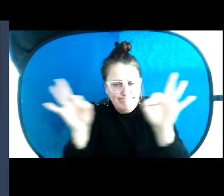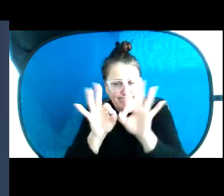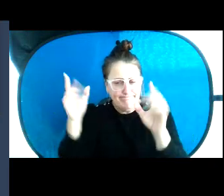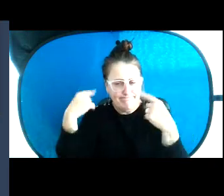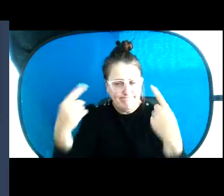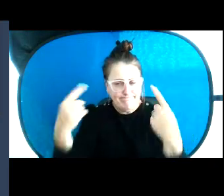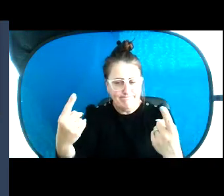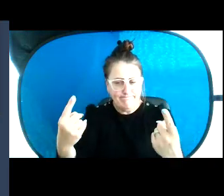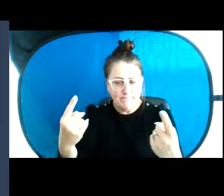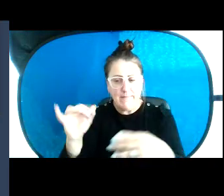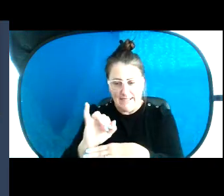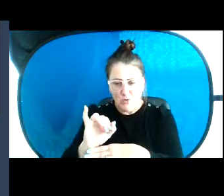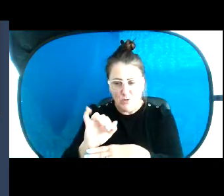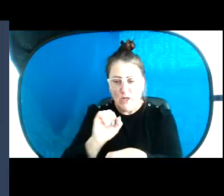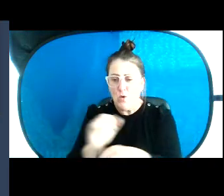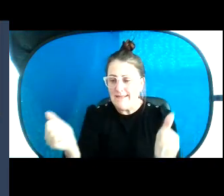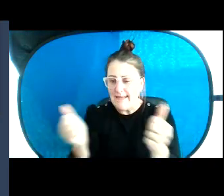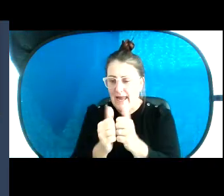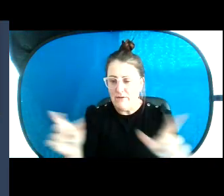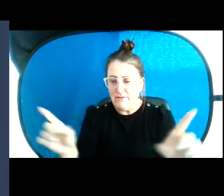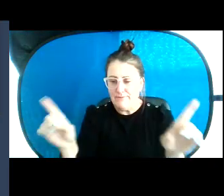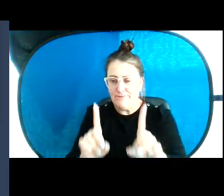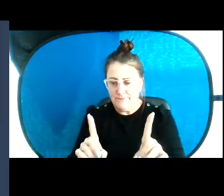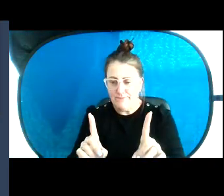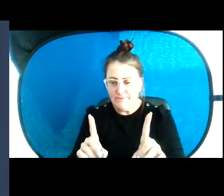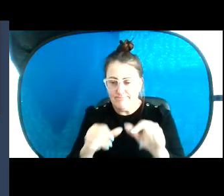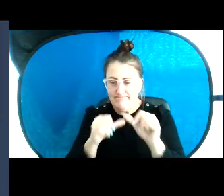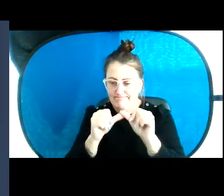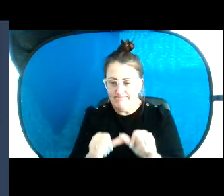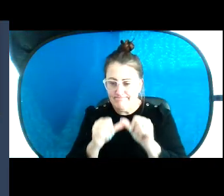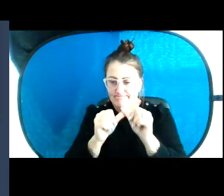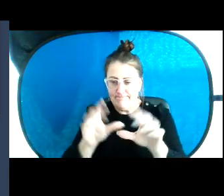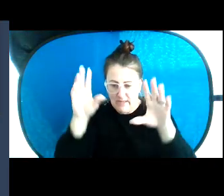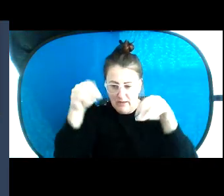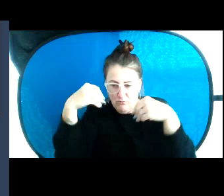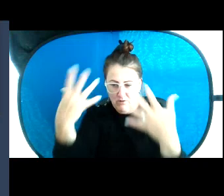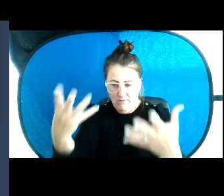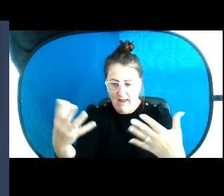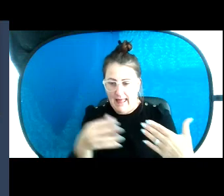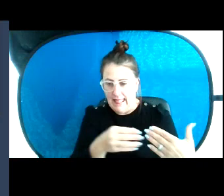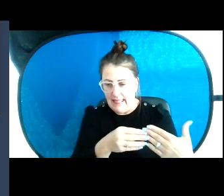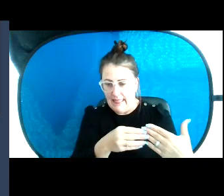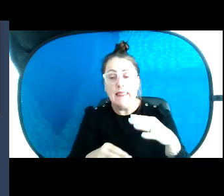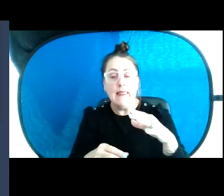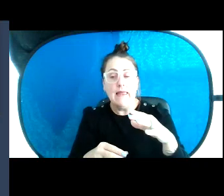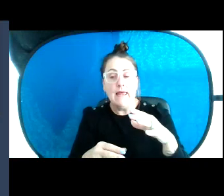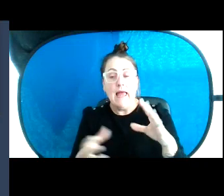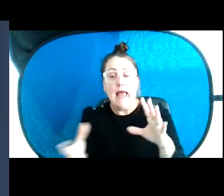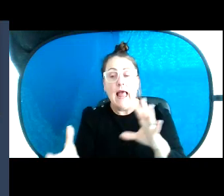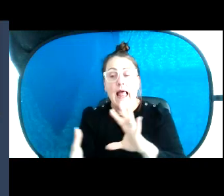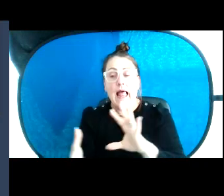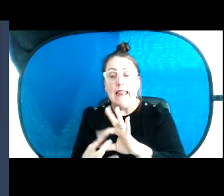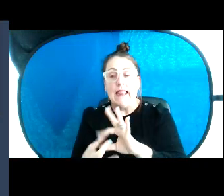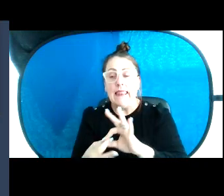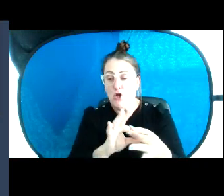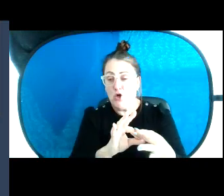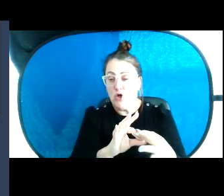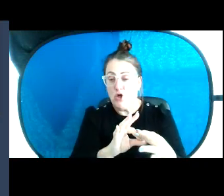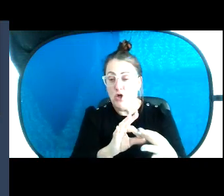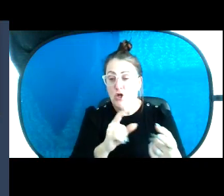pleasure to work alongside them as they seek to continue to provide a ladder to the middle class for the working